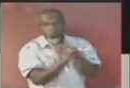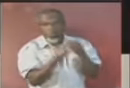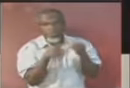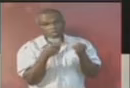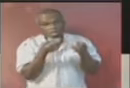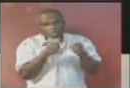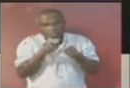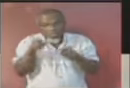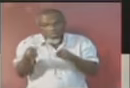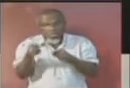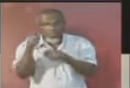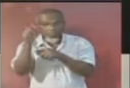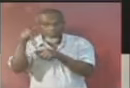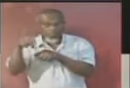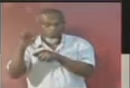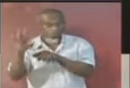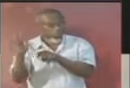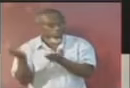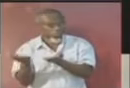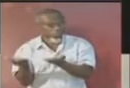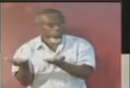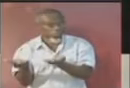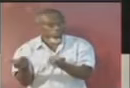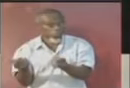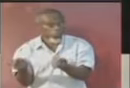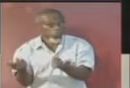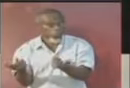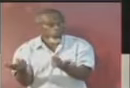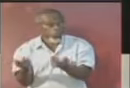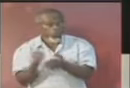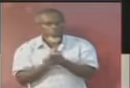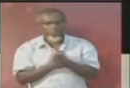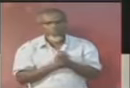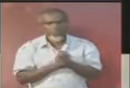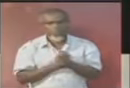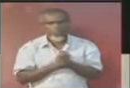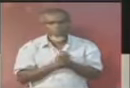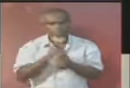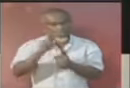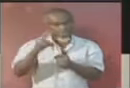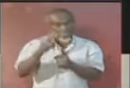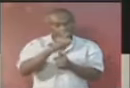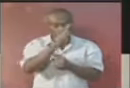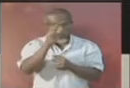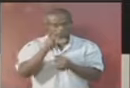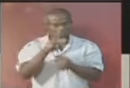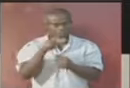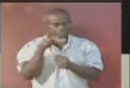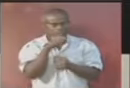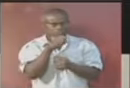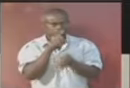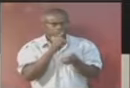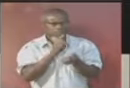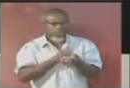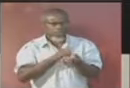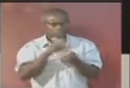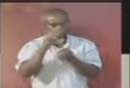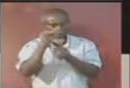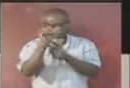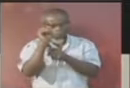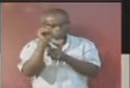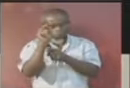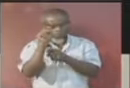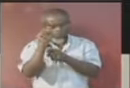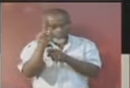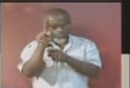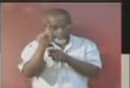they need to attend to? So that's my first question to the CMO. Second question is to Dr. Montai. Dr. Montai, I know that in